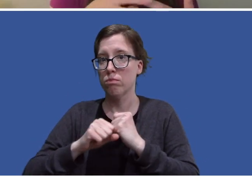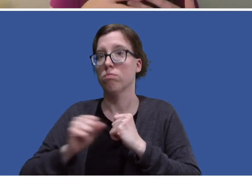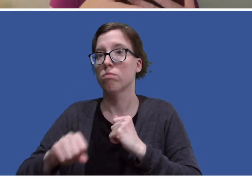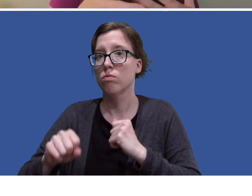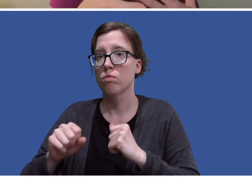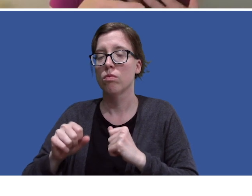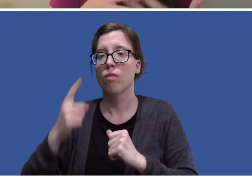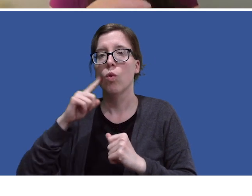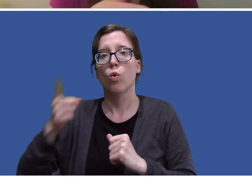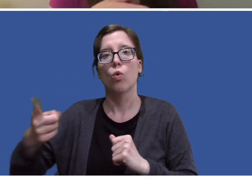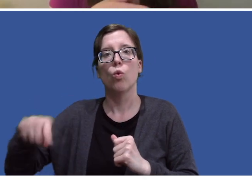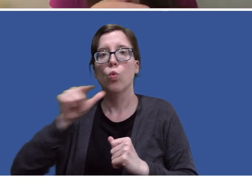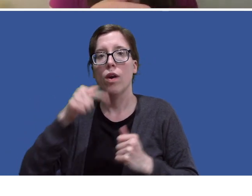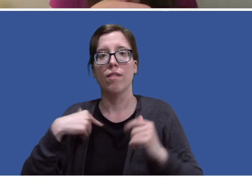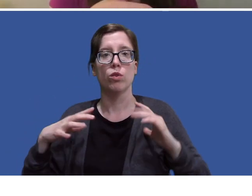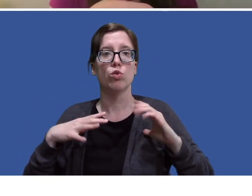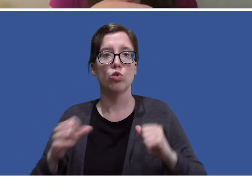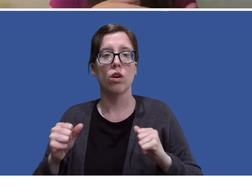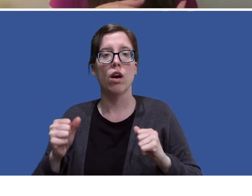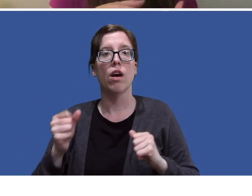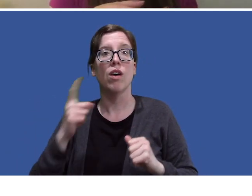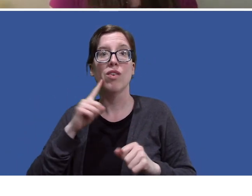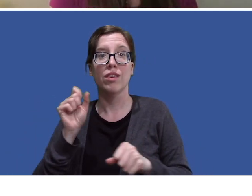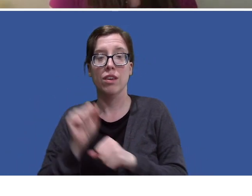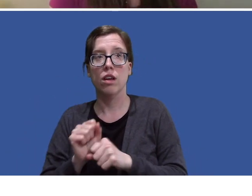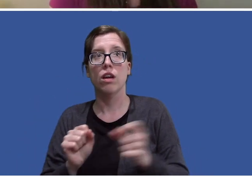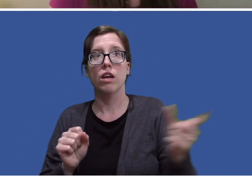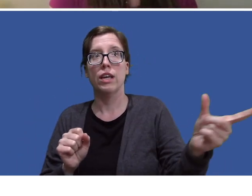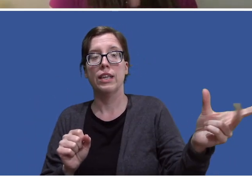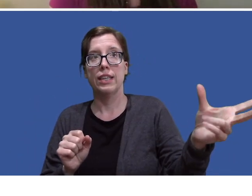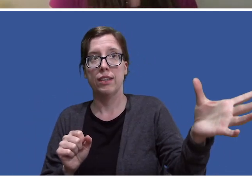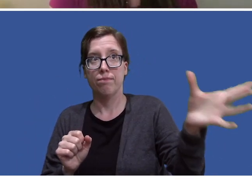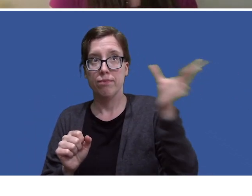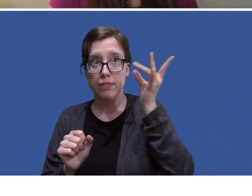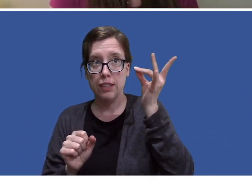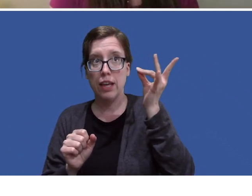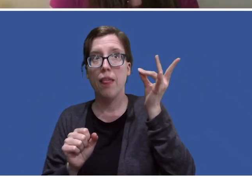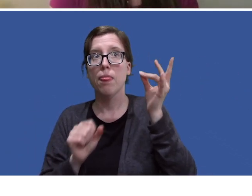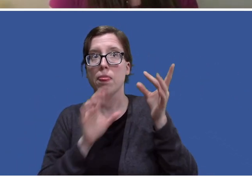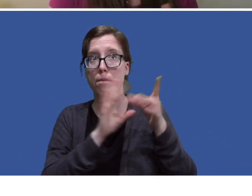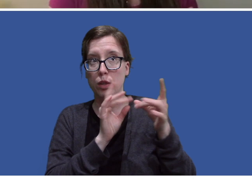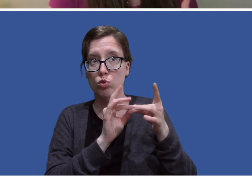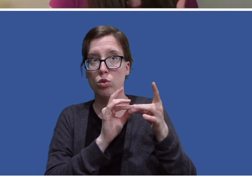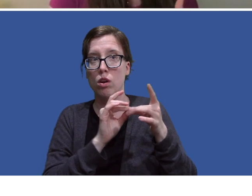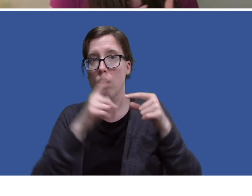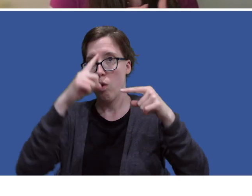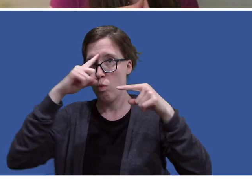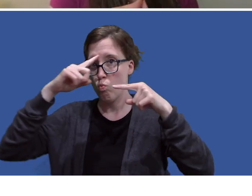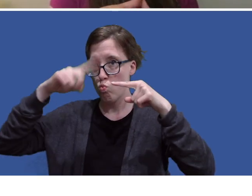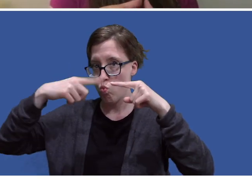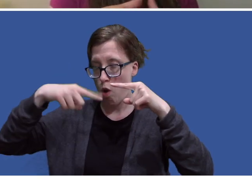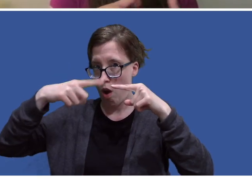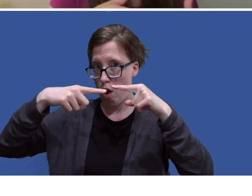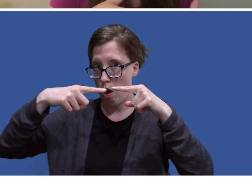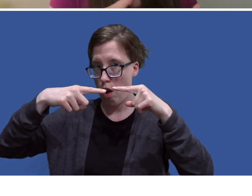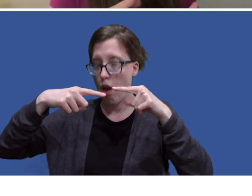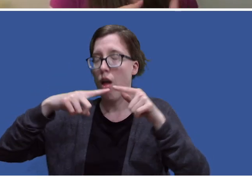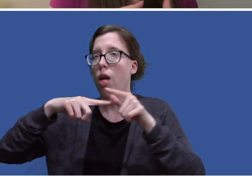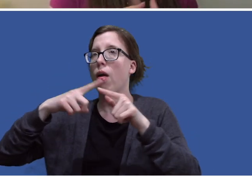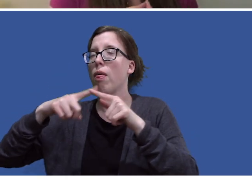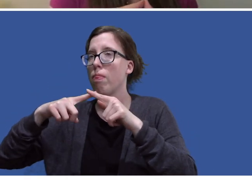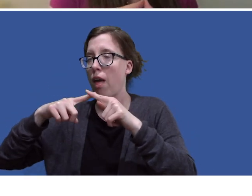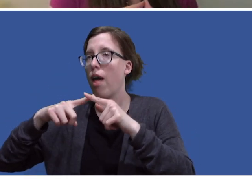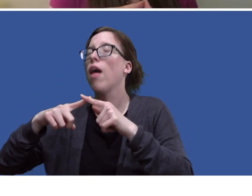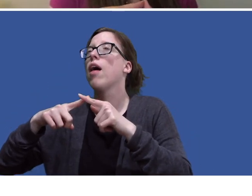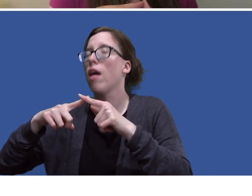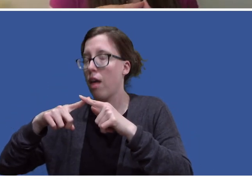message, process that message, and then formulate a response. And this wait time is going to vary student by student.